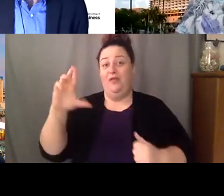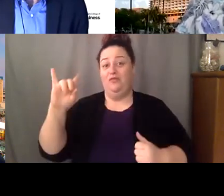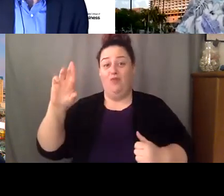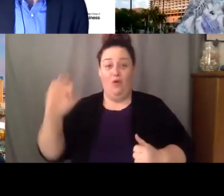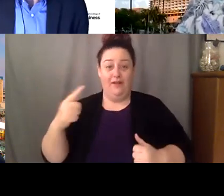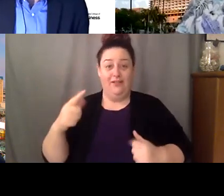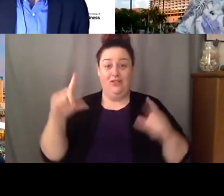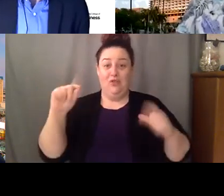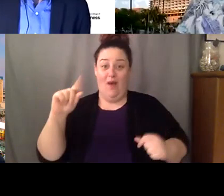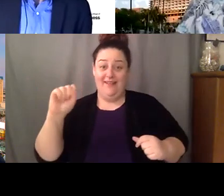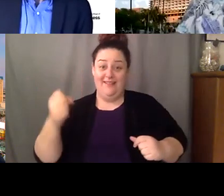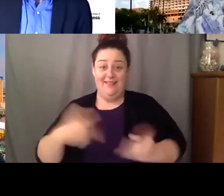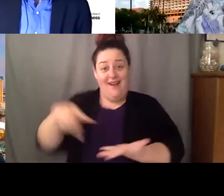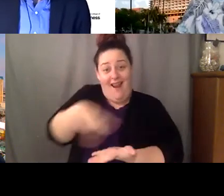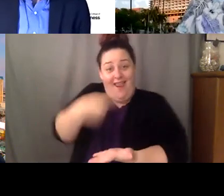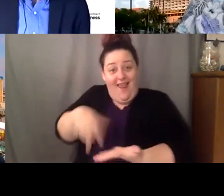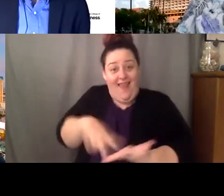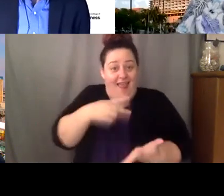about. Right.